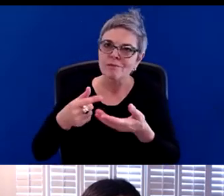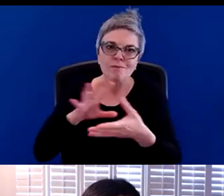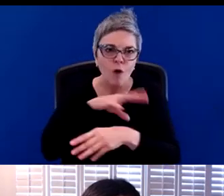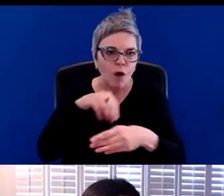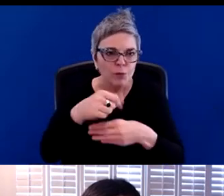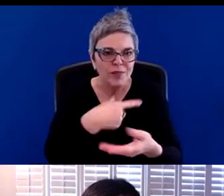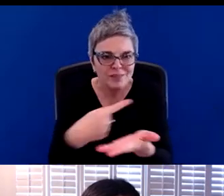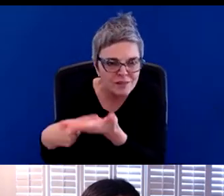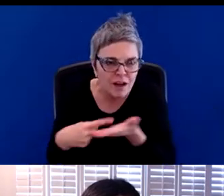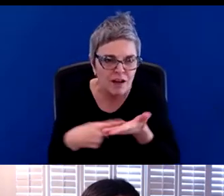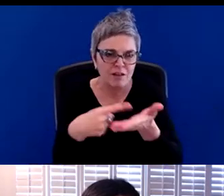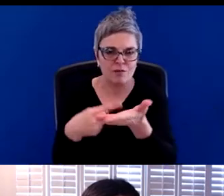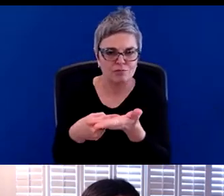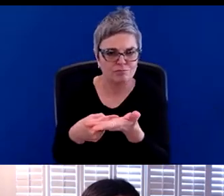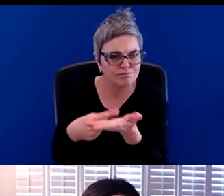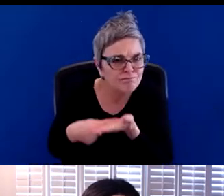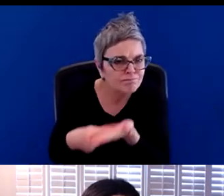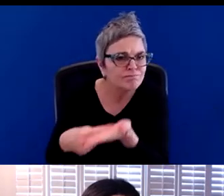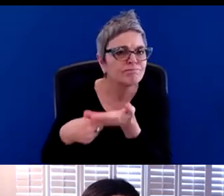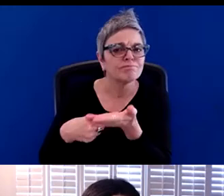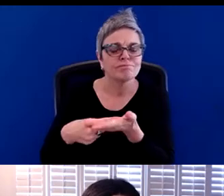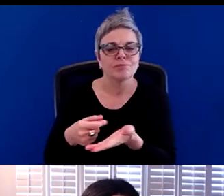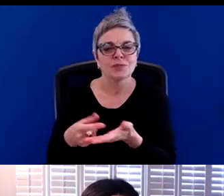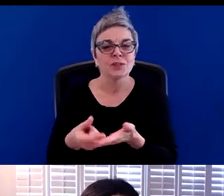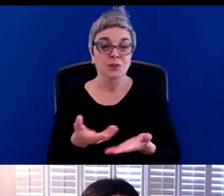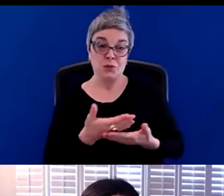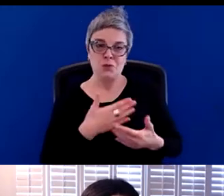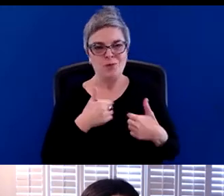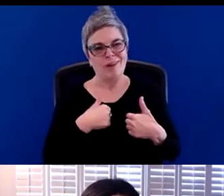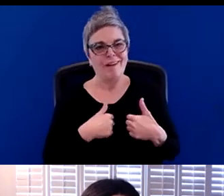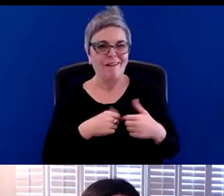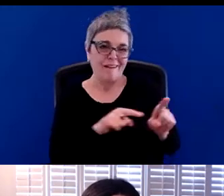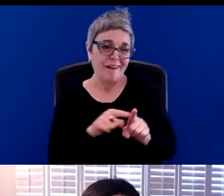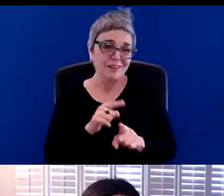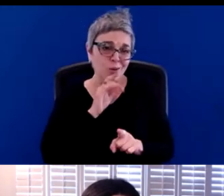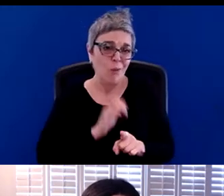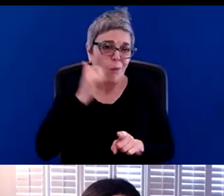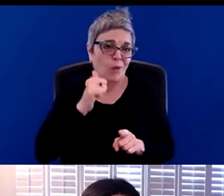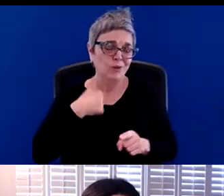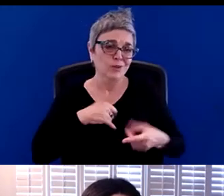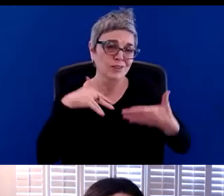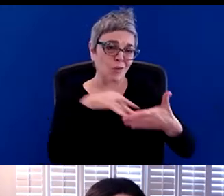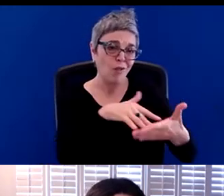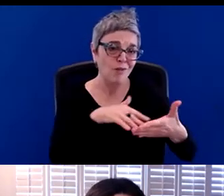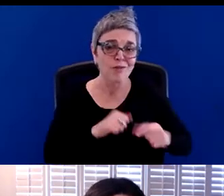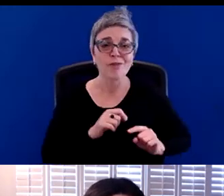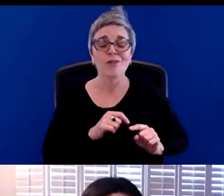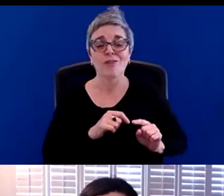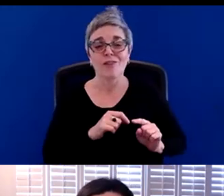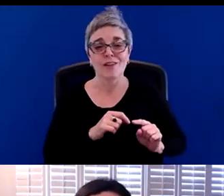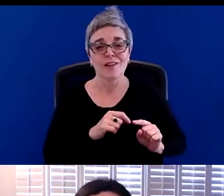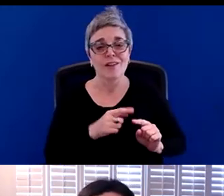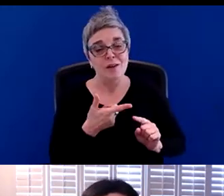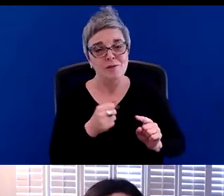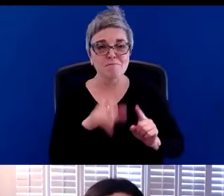work as a fairly older scholar in both age and in time spent in